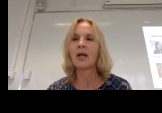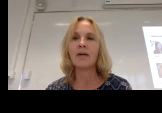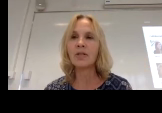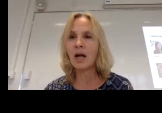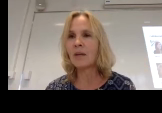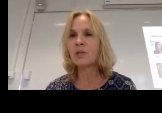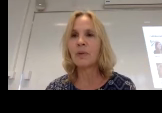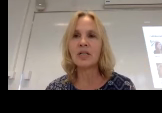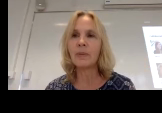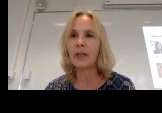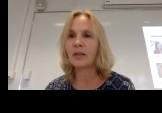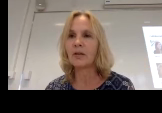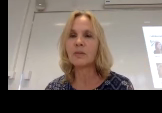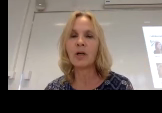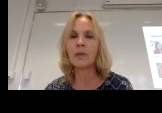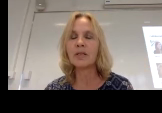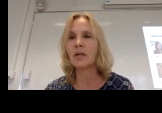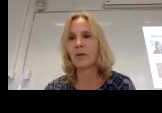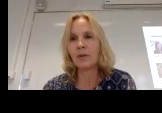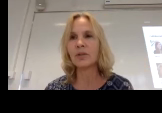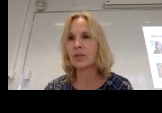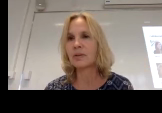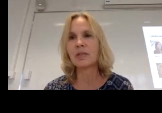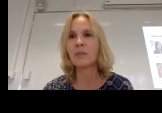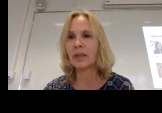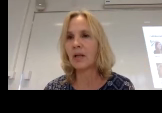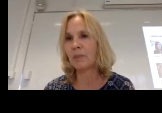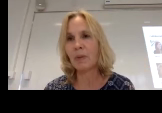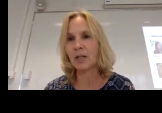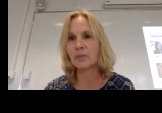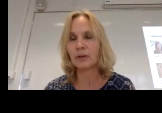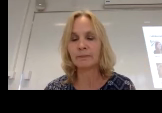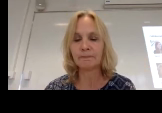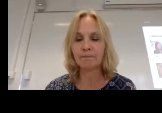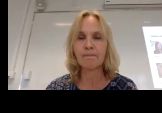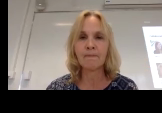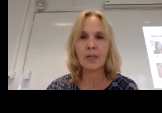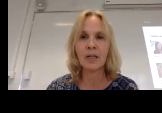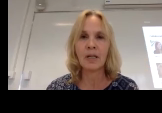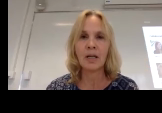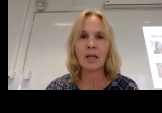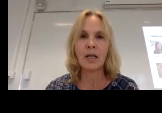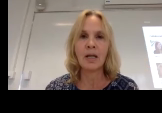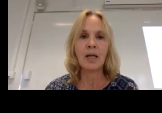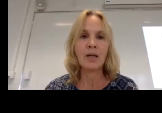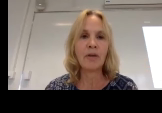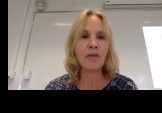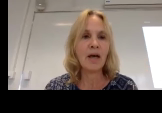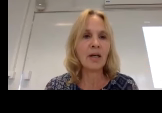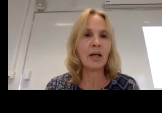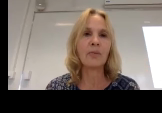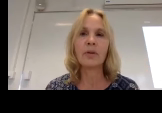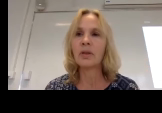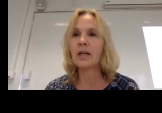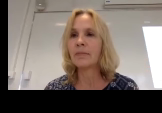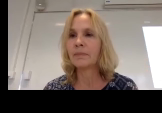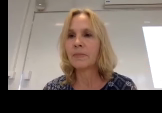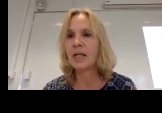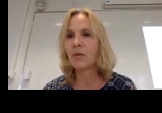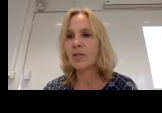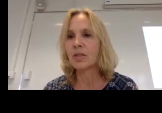volunteering their time to participate in our experiments, our research would simply not be possible. And with that, I